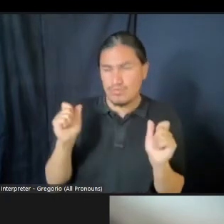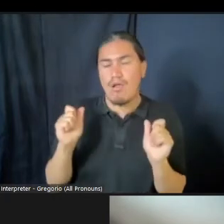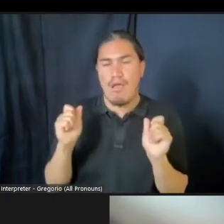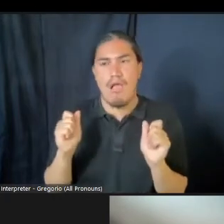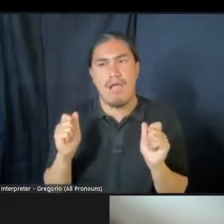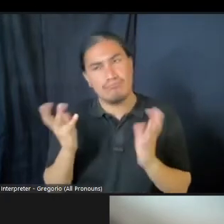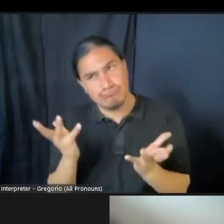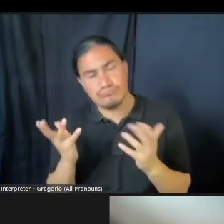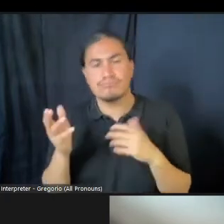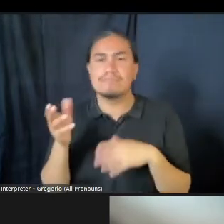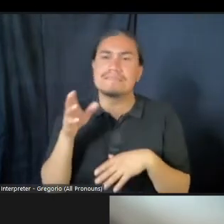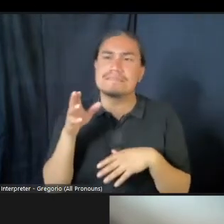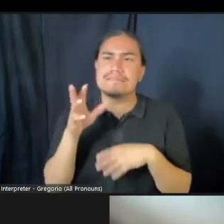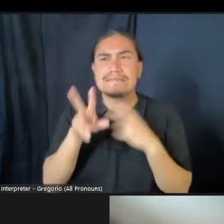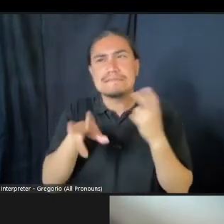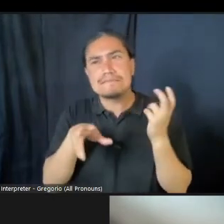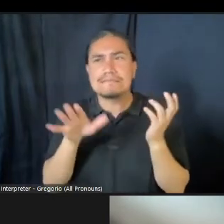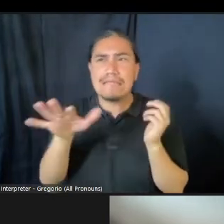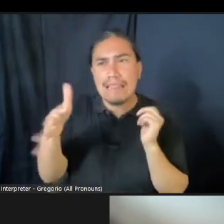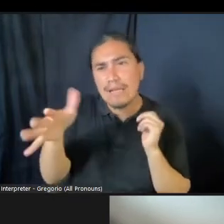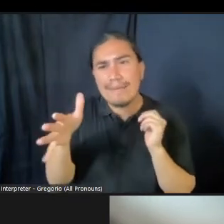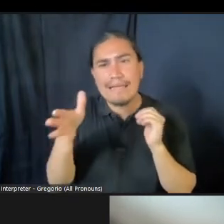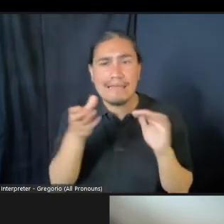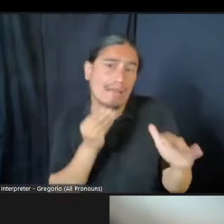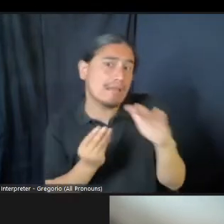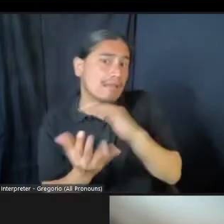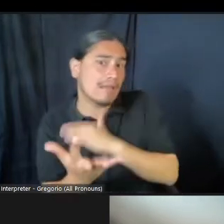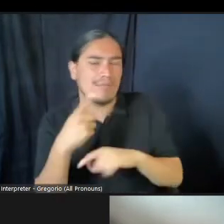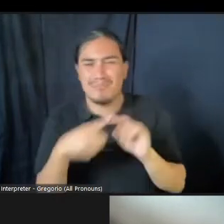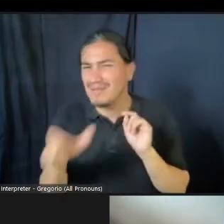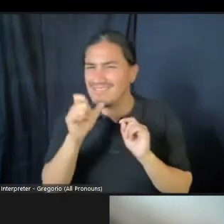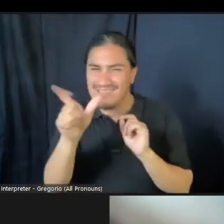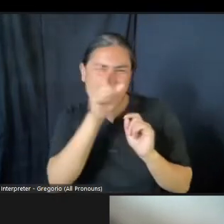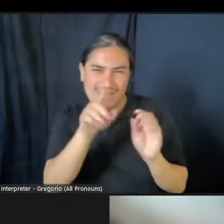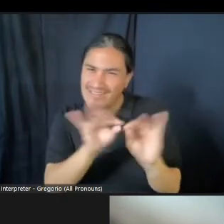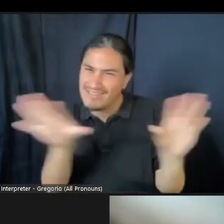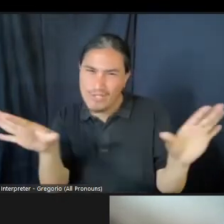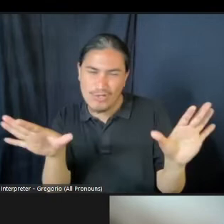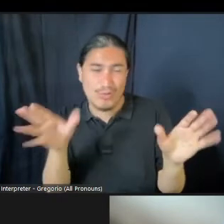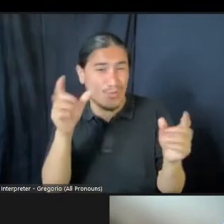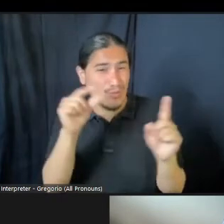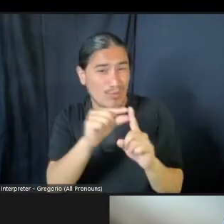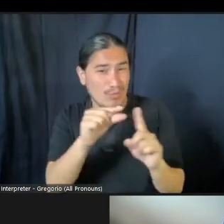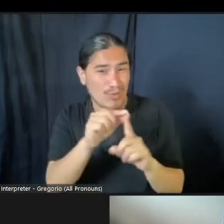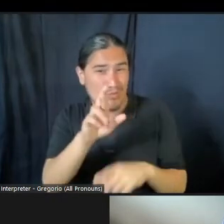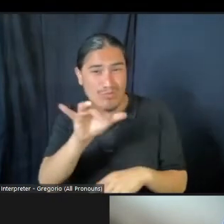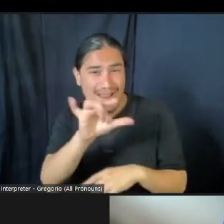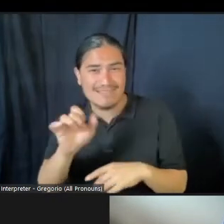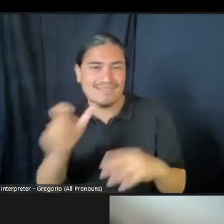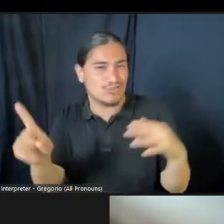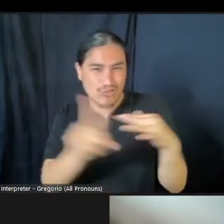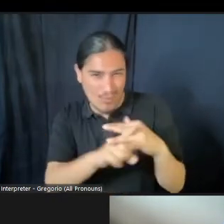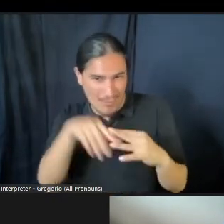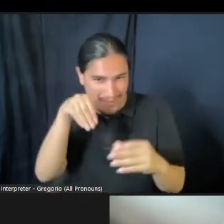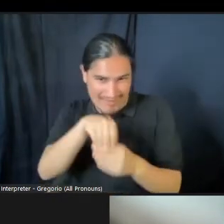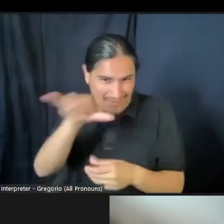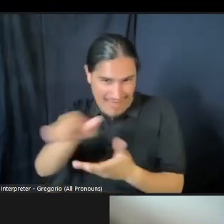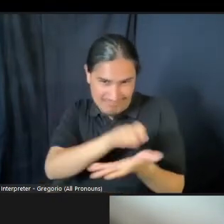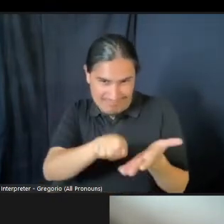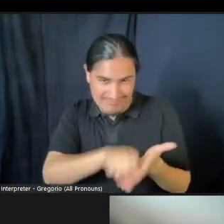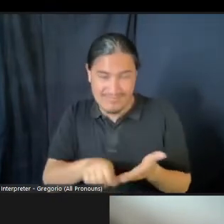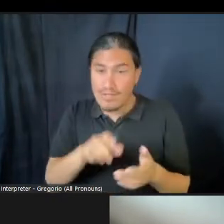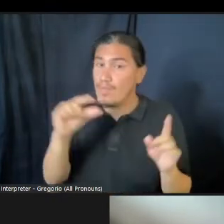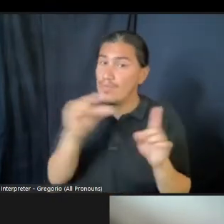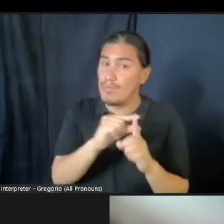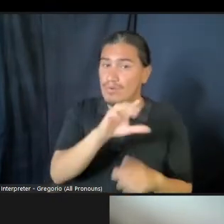of doubt and say, well, it's kind of implicit, you know, I did, but like, no, I mean, it's not there. The word race doesn't appear in that piece. The word justice